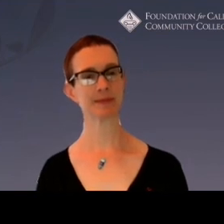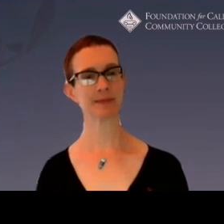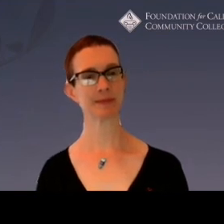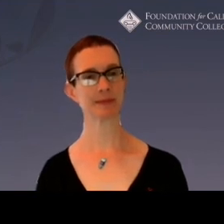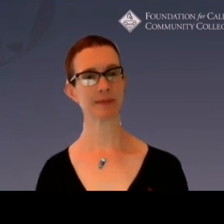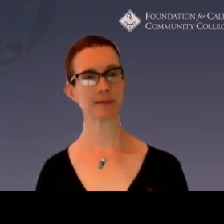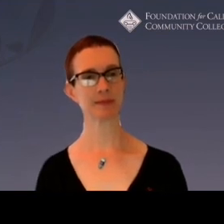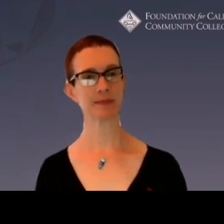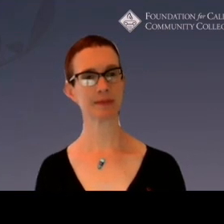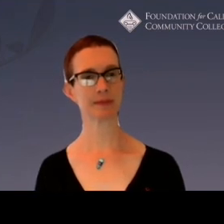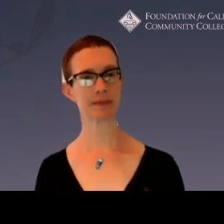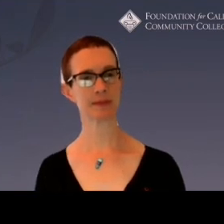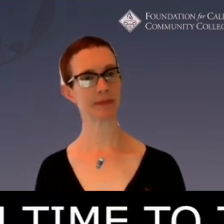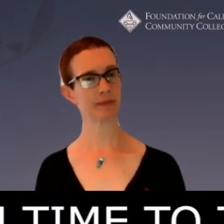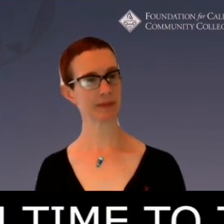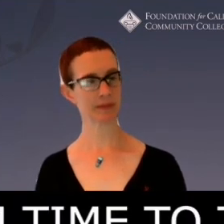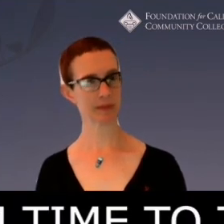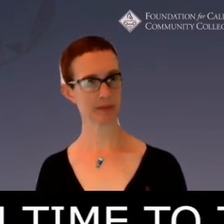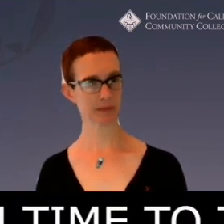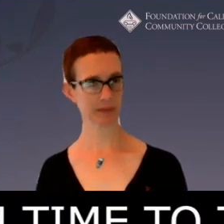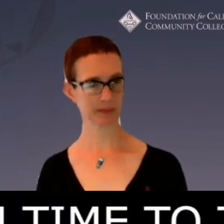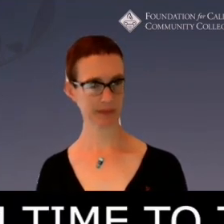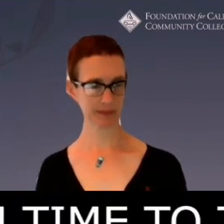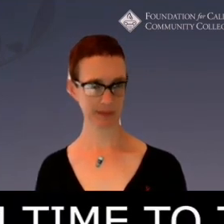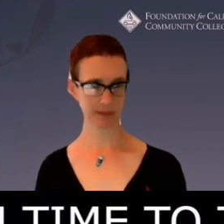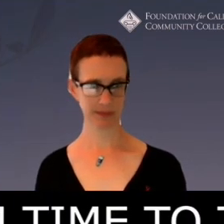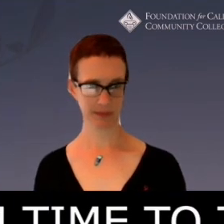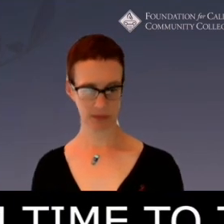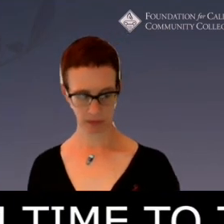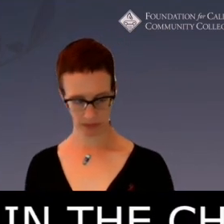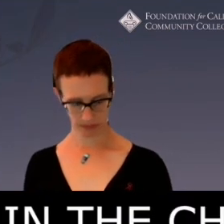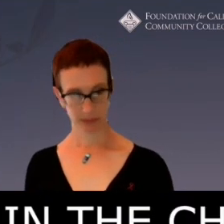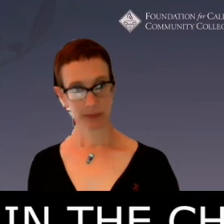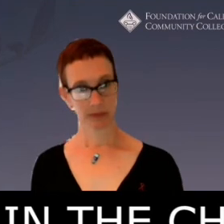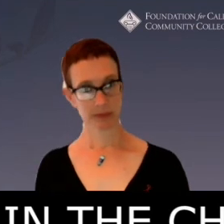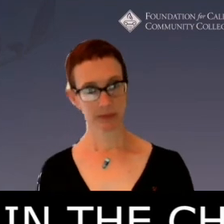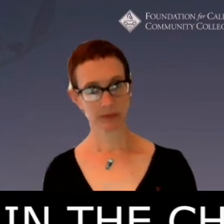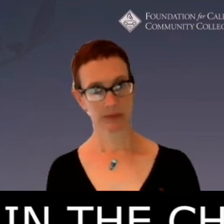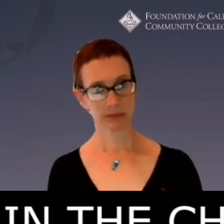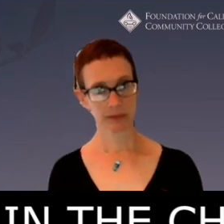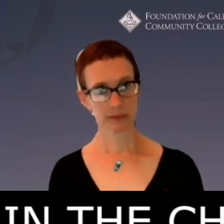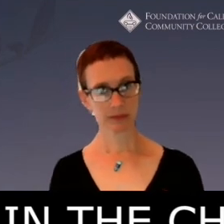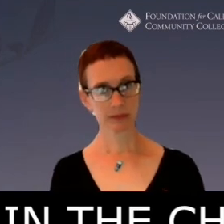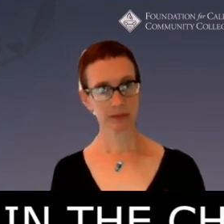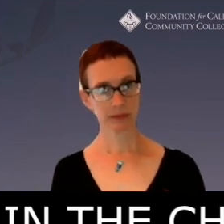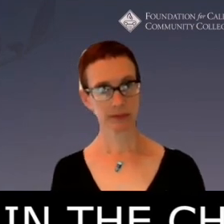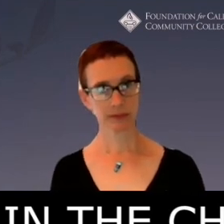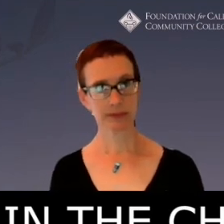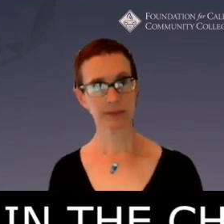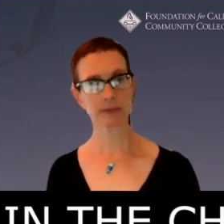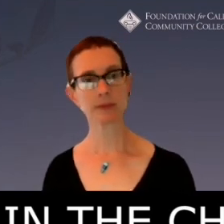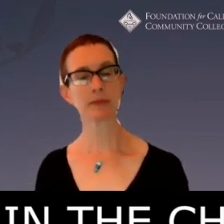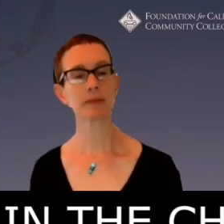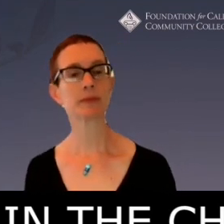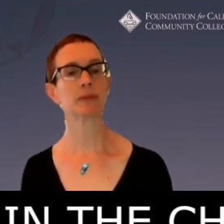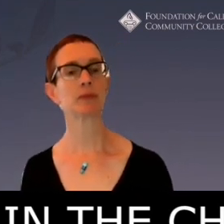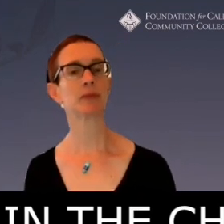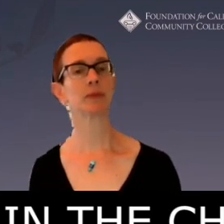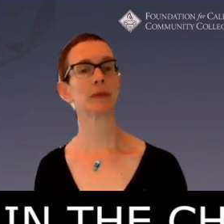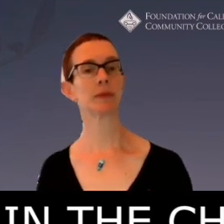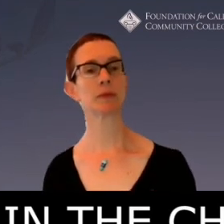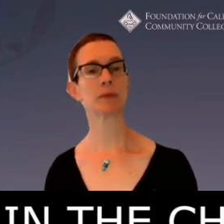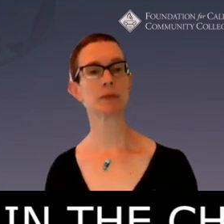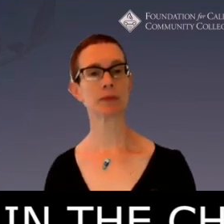added my question in the chat, but you didn't see it. Elavi from Cal Poly Humboldt.